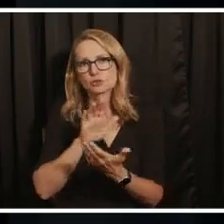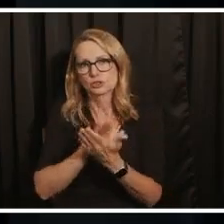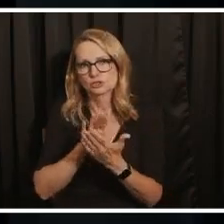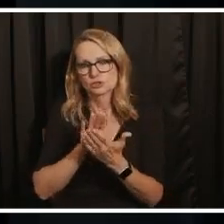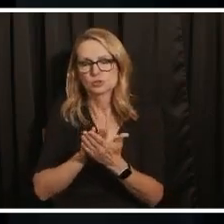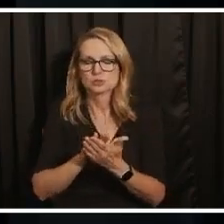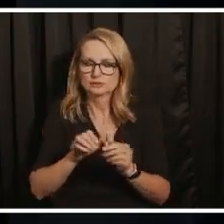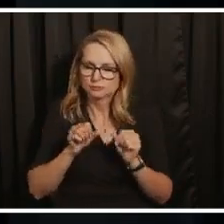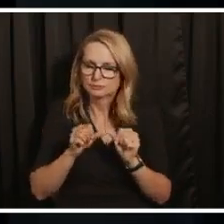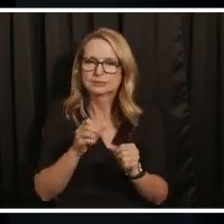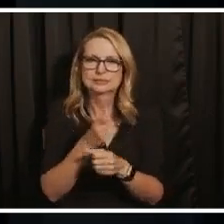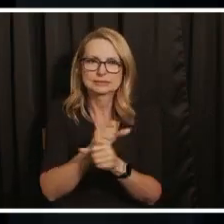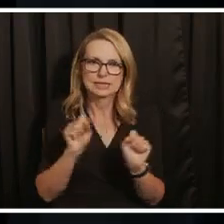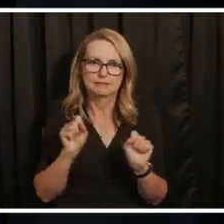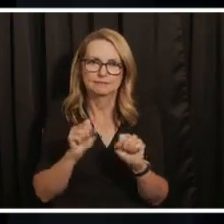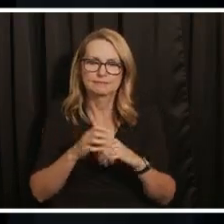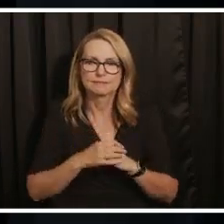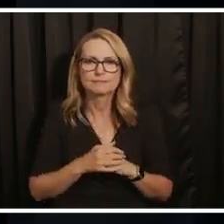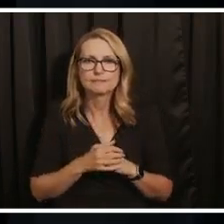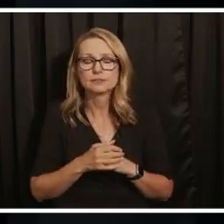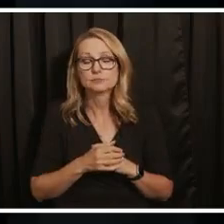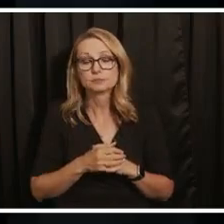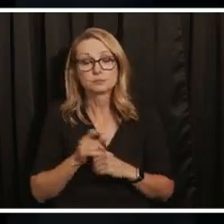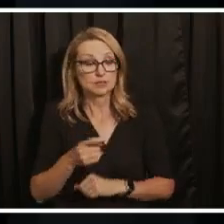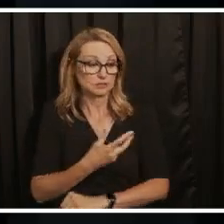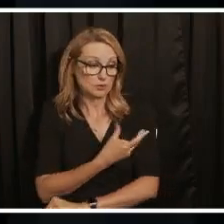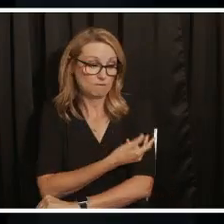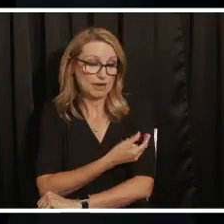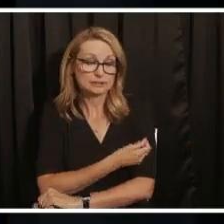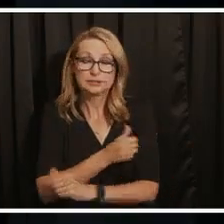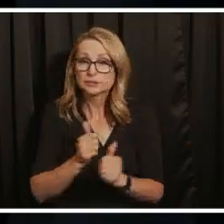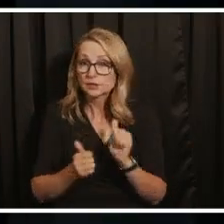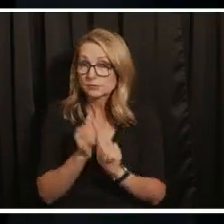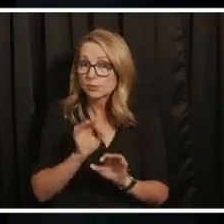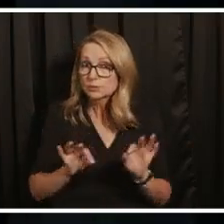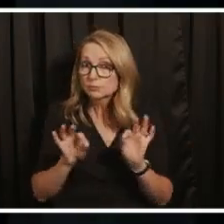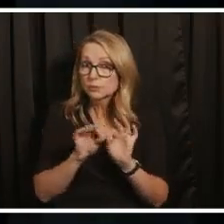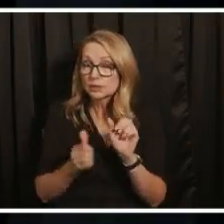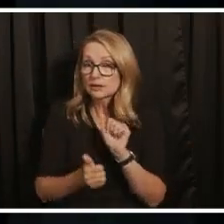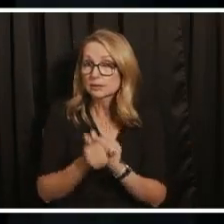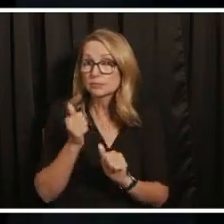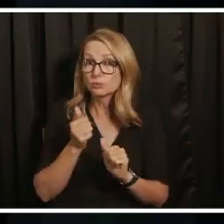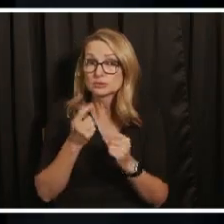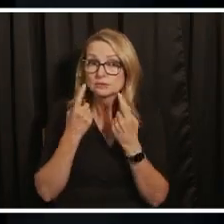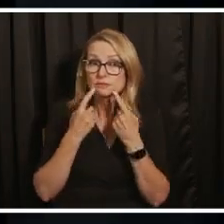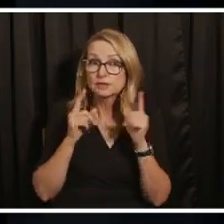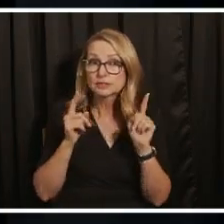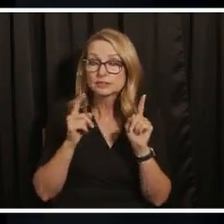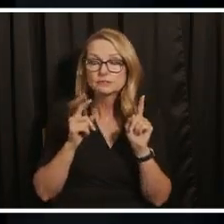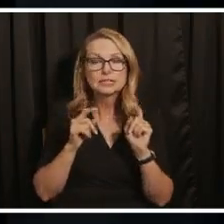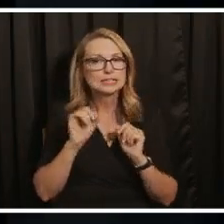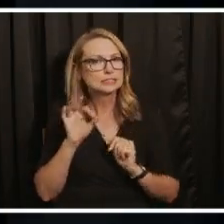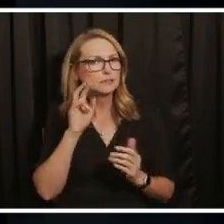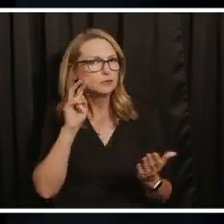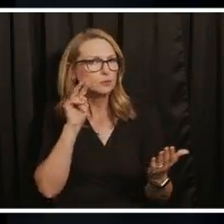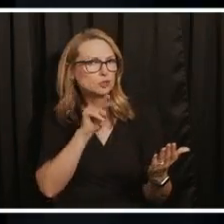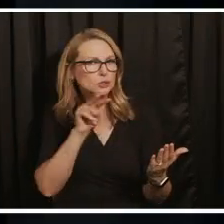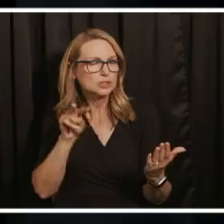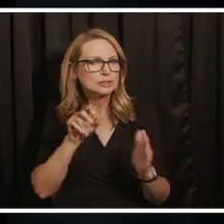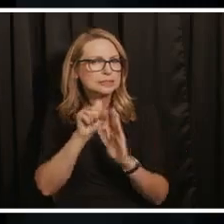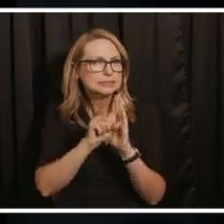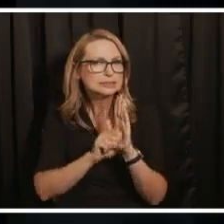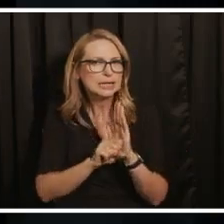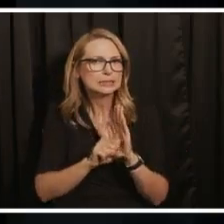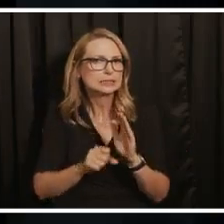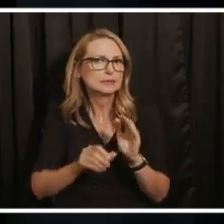environment. Given the vaccinations are the most important, the most effective, and if you look at the states with the highest COVID rates, it's the states with the lowest vaccination rates, and